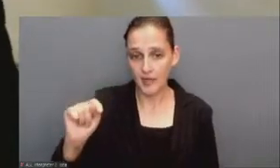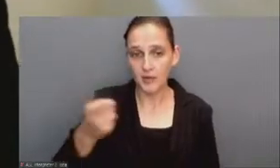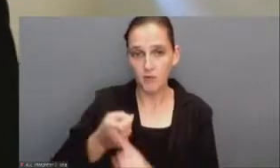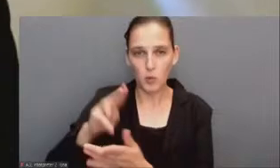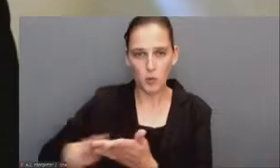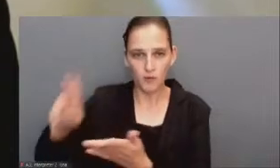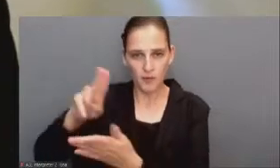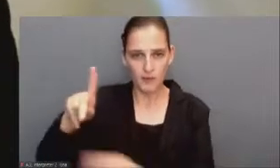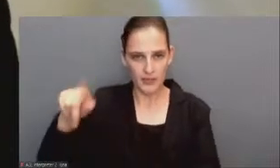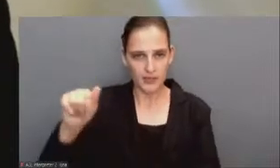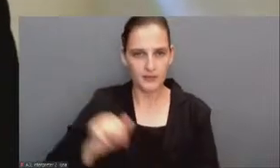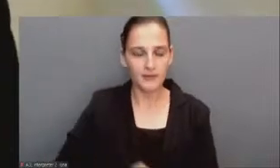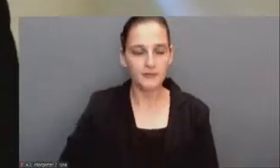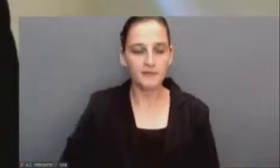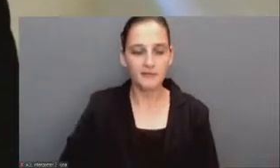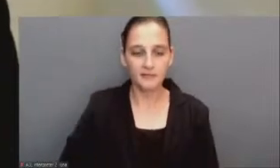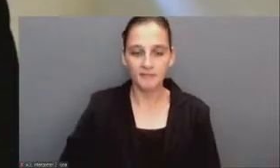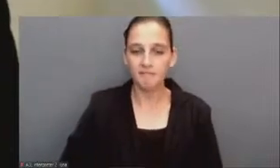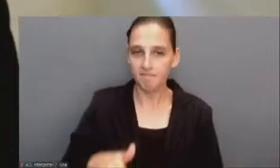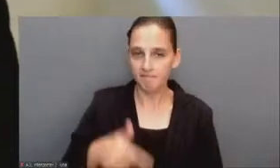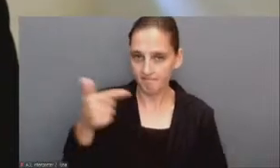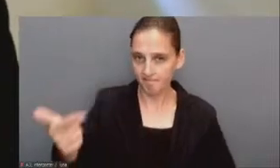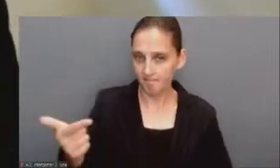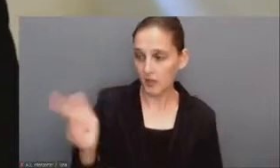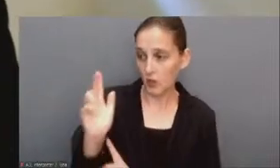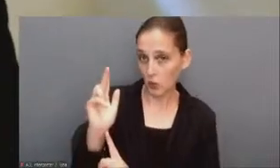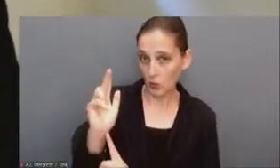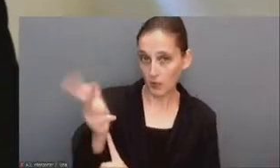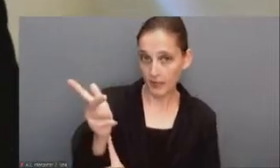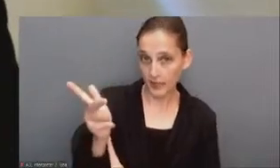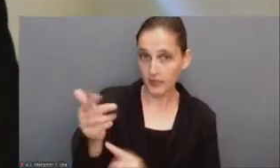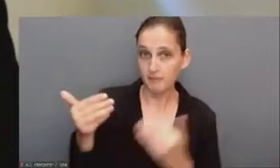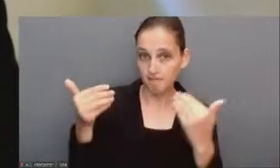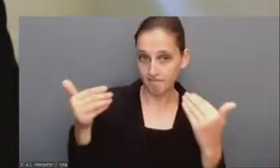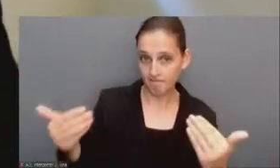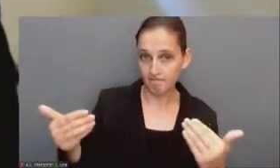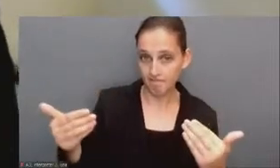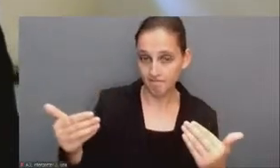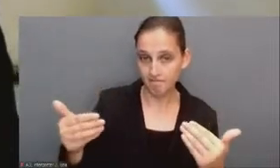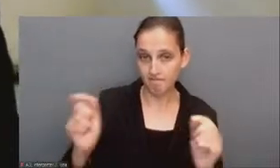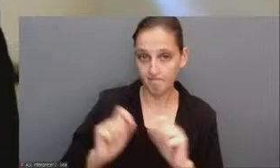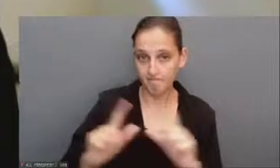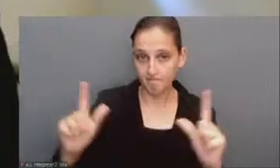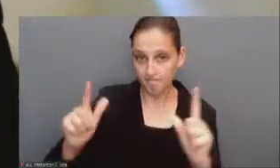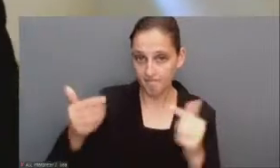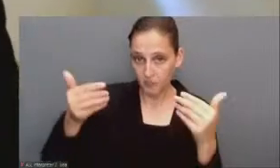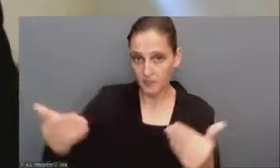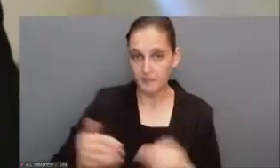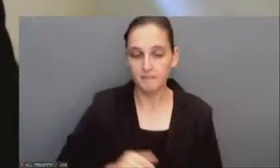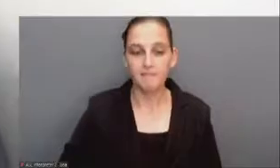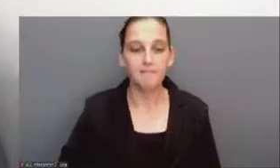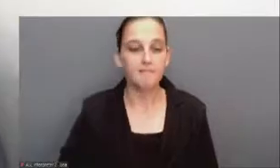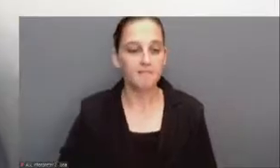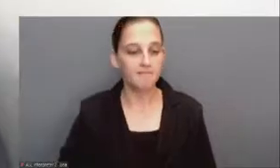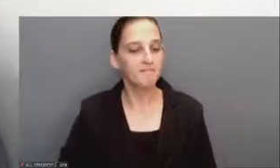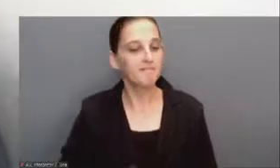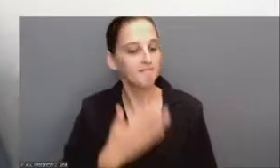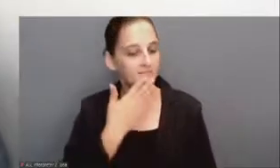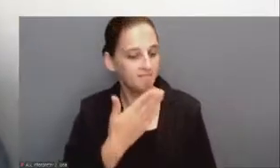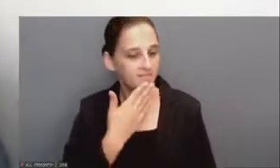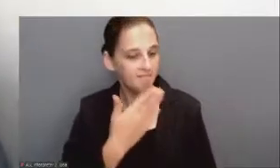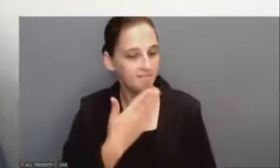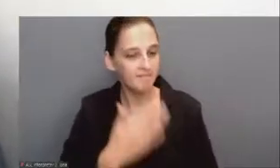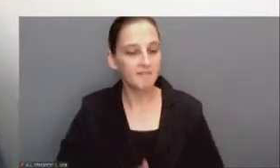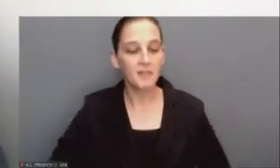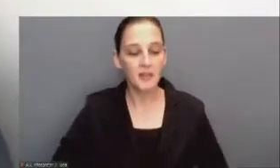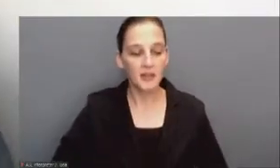Pennsylvania. Dr. Schmidt, you have 3 minutes, and please unmute yourself and proceed. Thank you very much. Yeah, my name